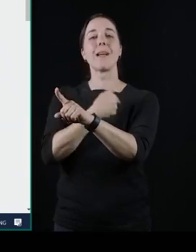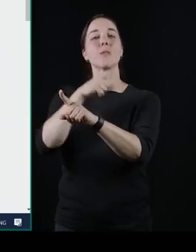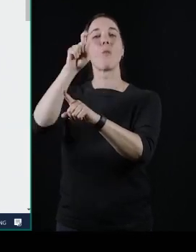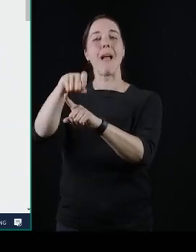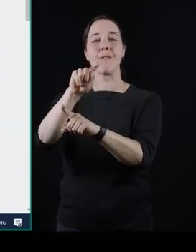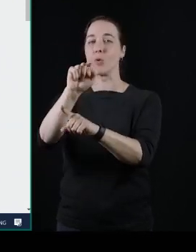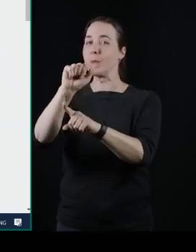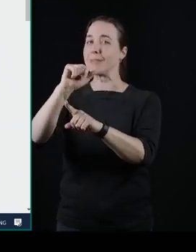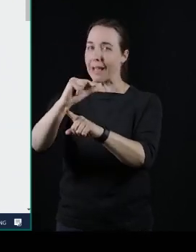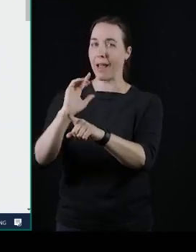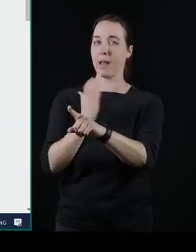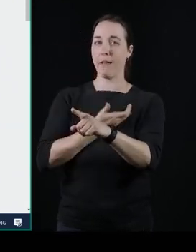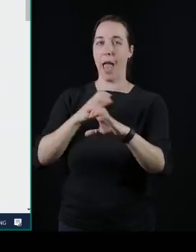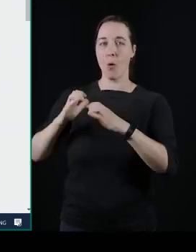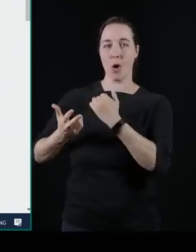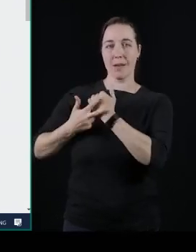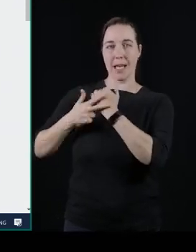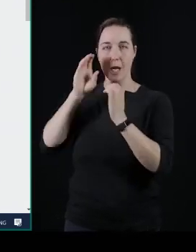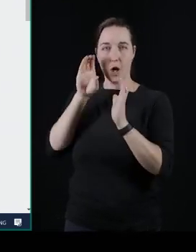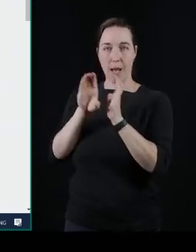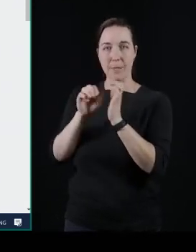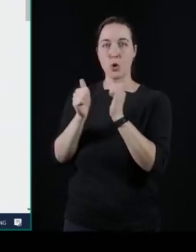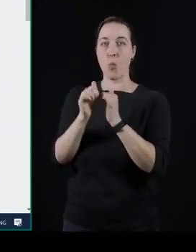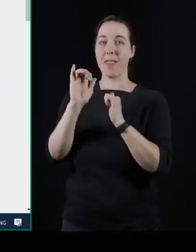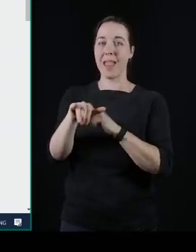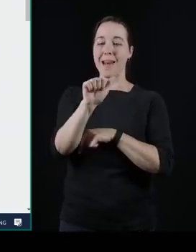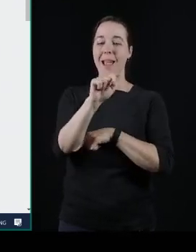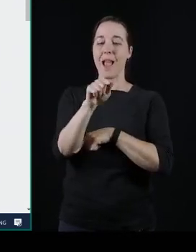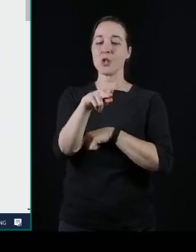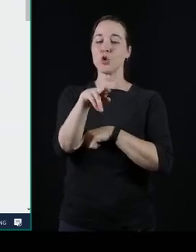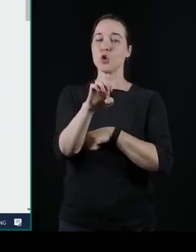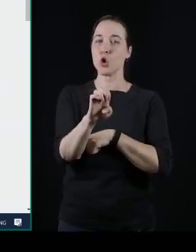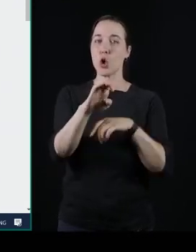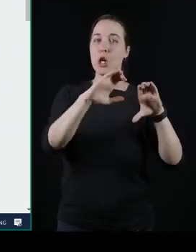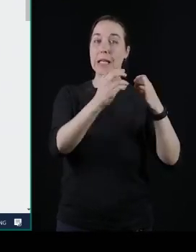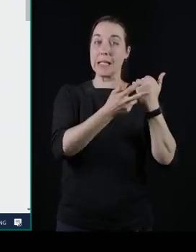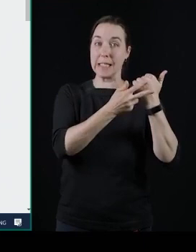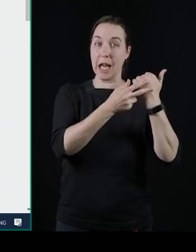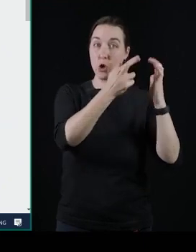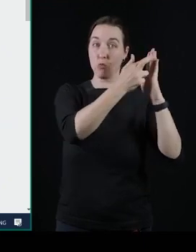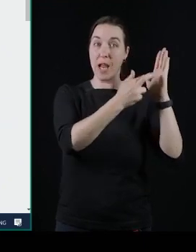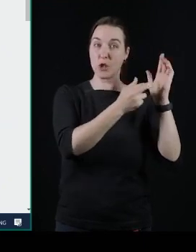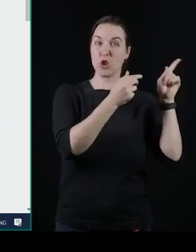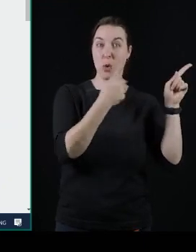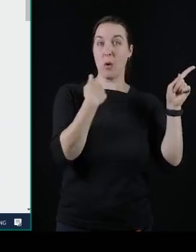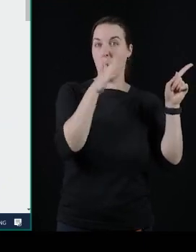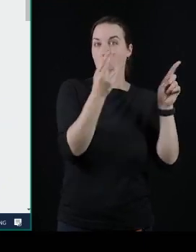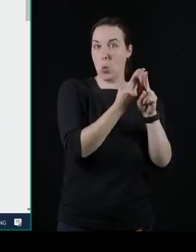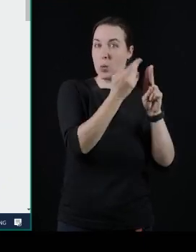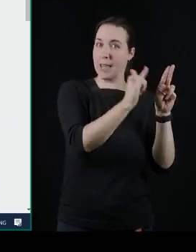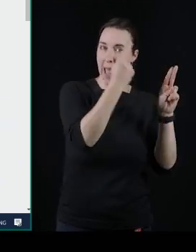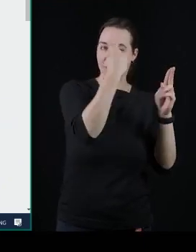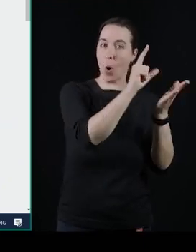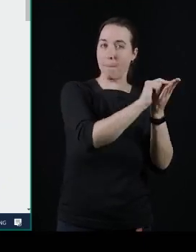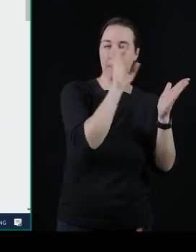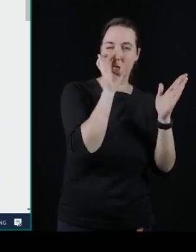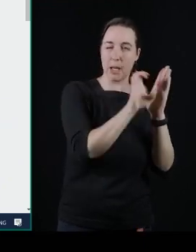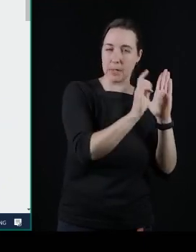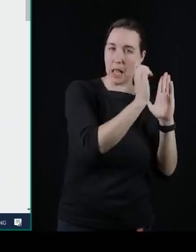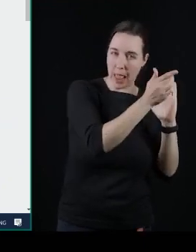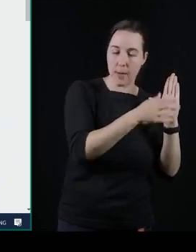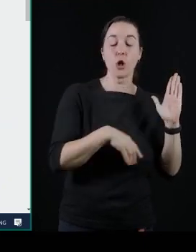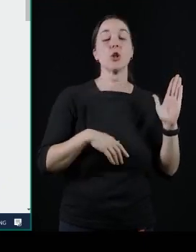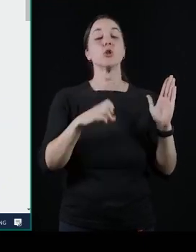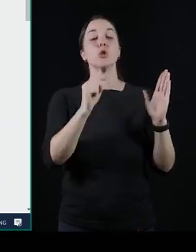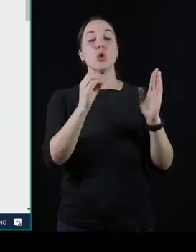we need to tag our container image with the Azure container registry that we'll use to publish the image later. To get the Azure